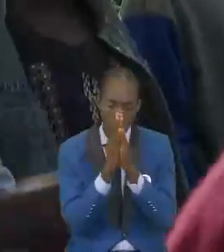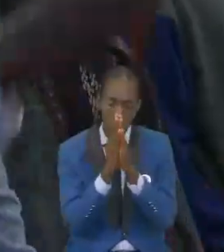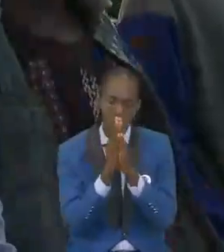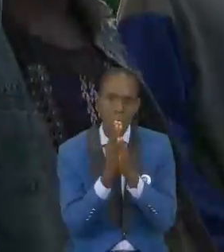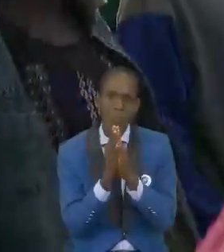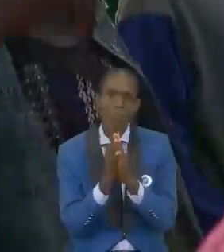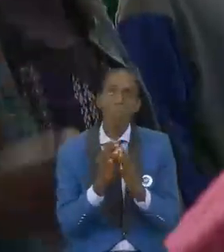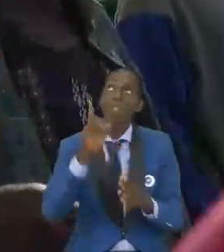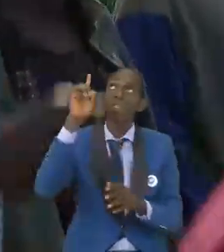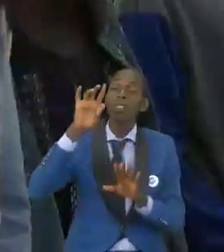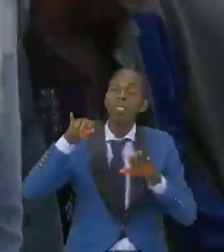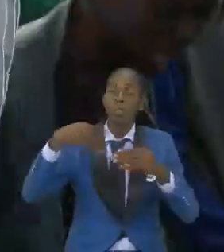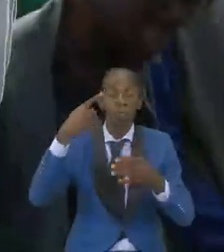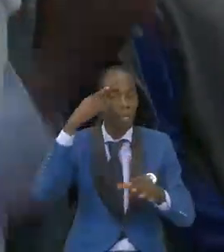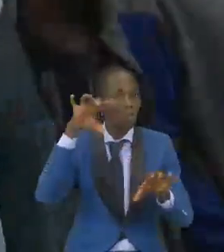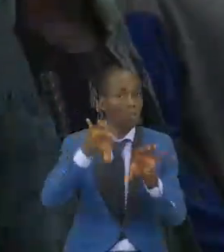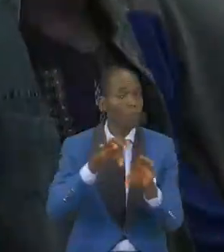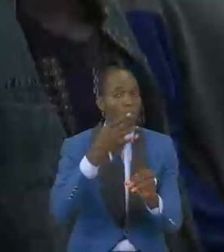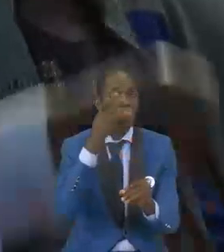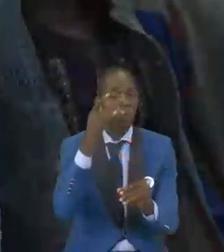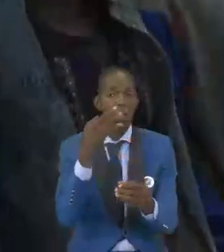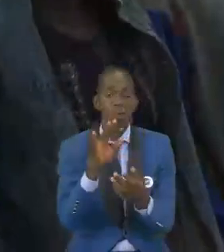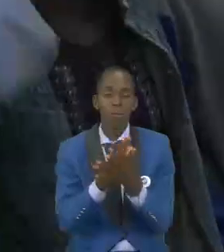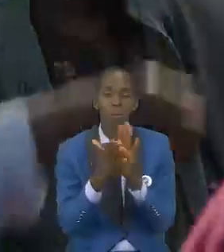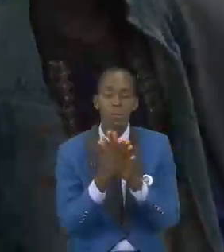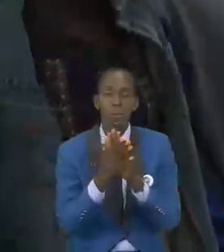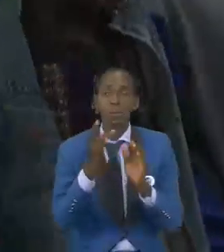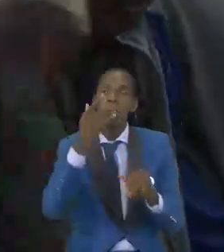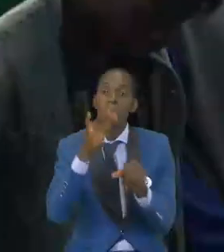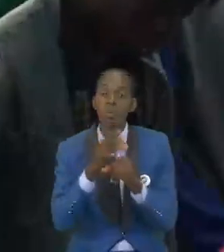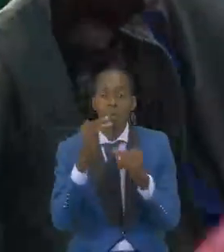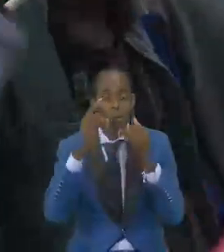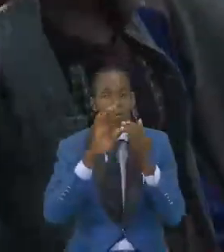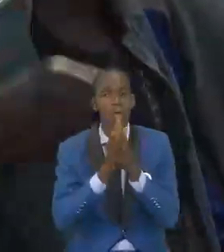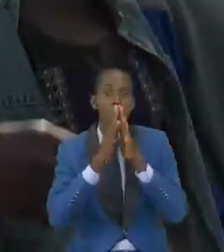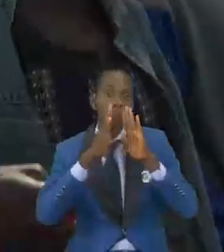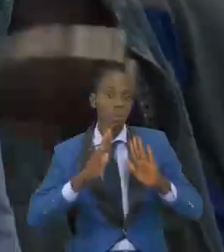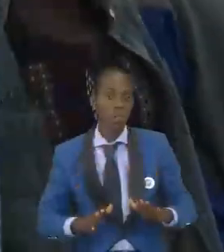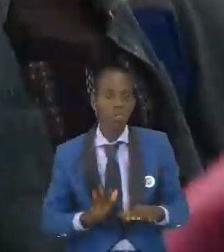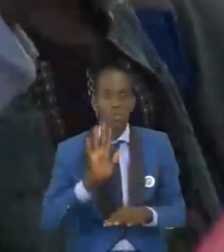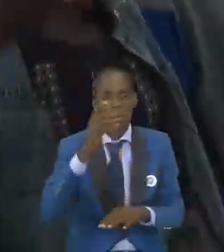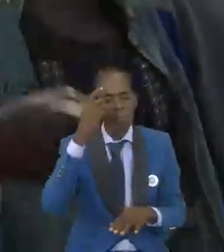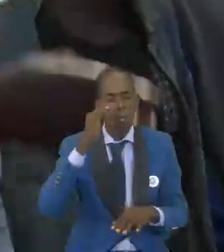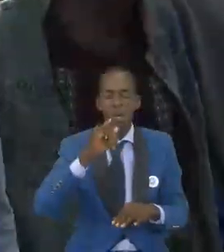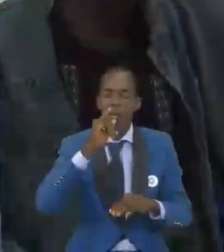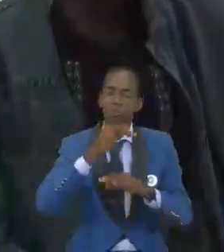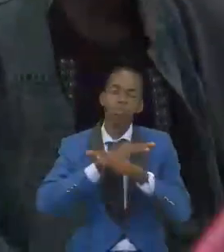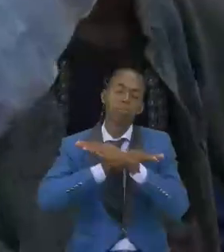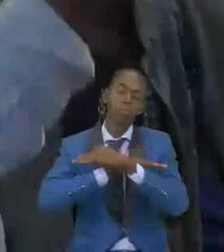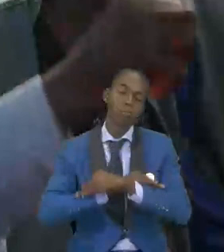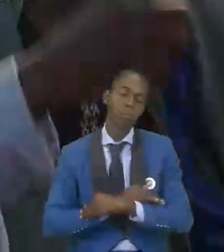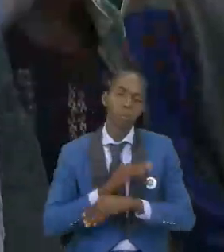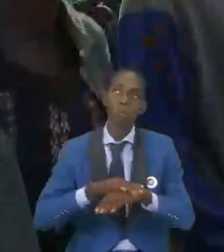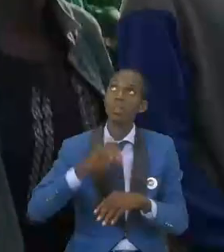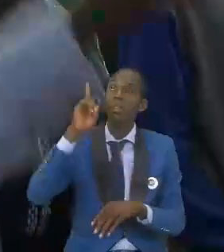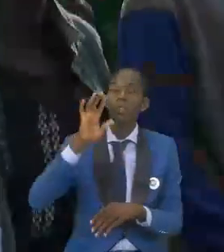of peace. Covenant of peace. Your mind is resting on him. Your mind is